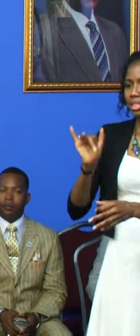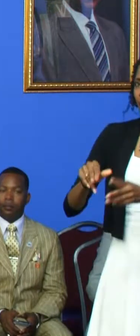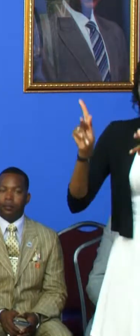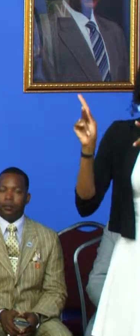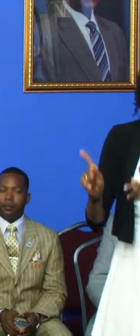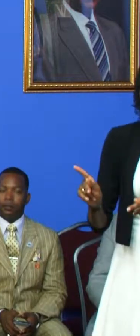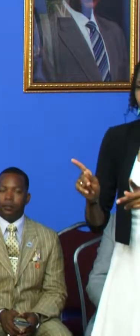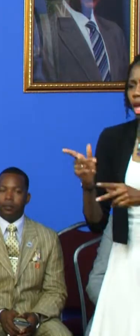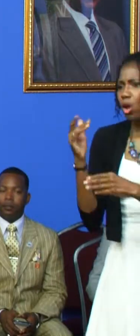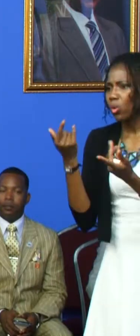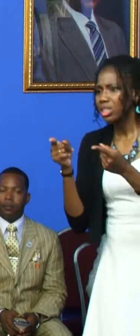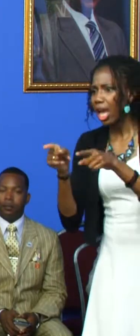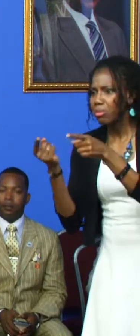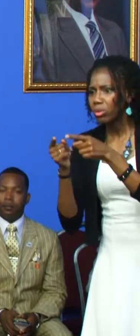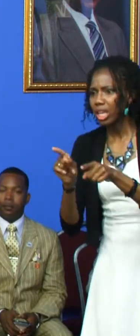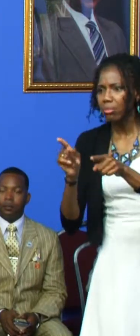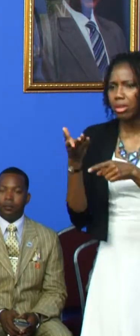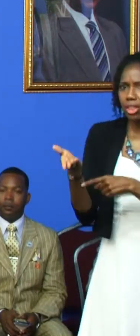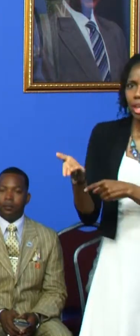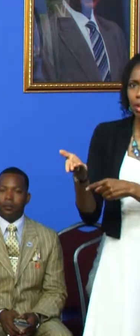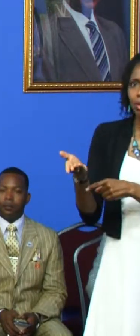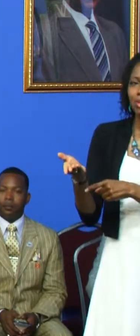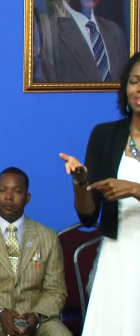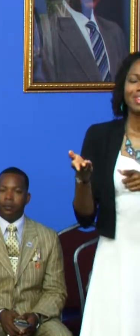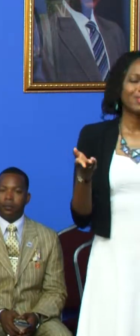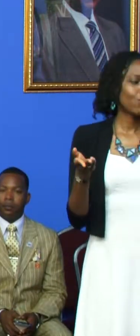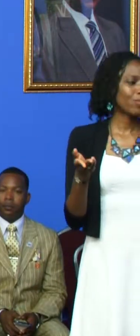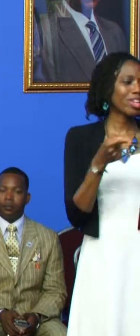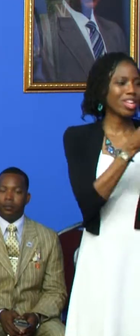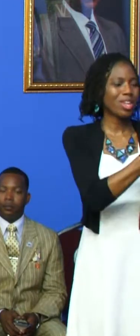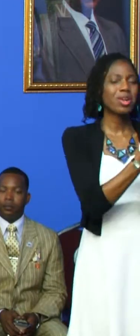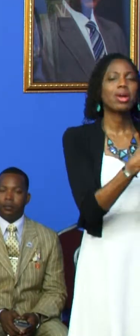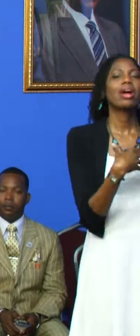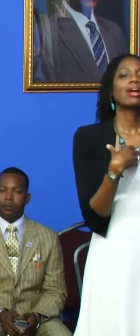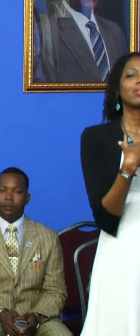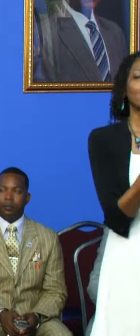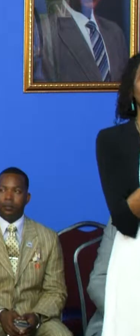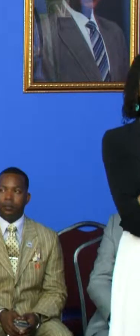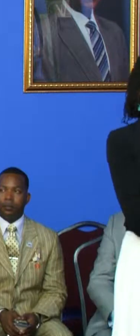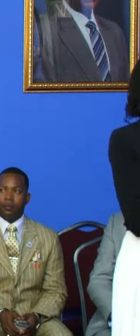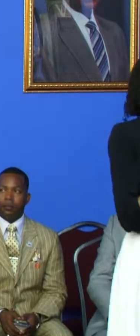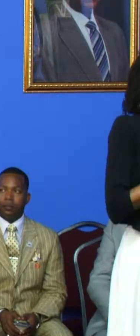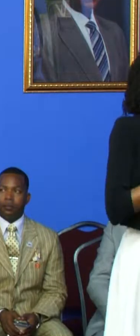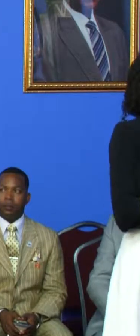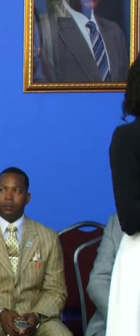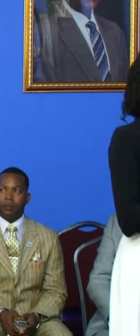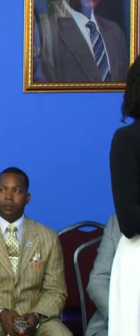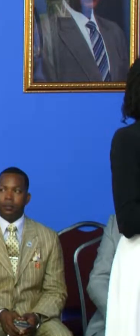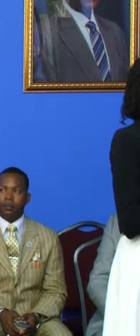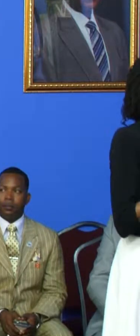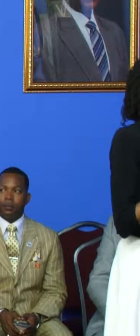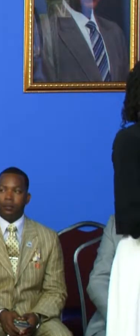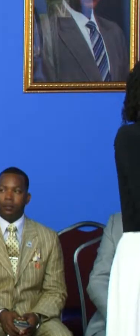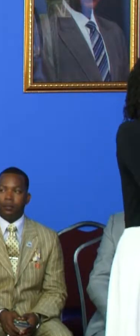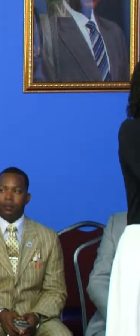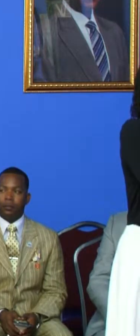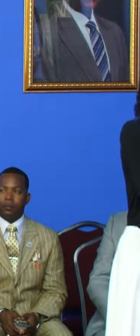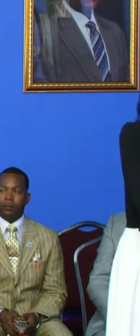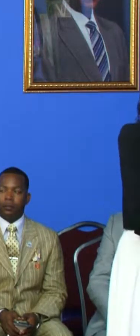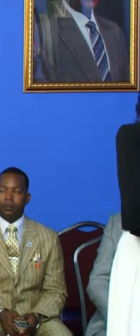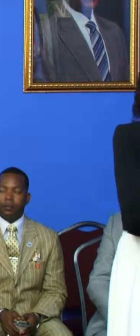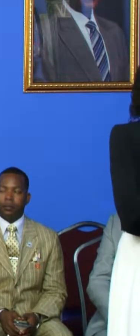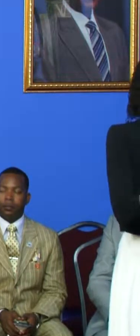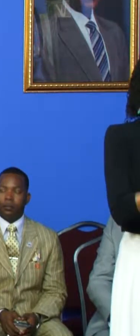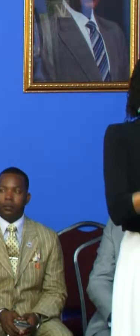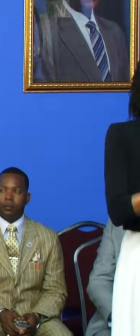are trying to ram through health care that the Congressional Budget Office has said will